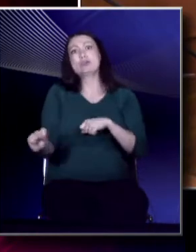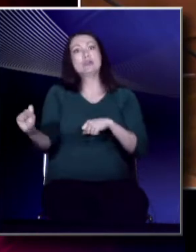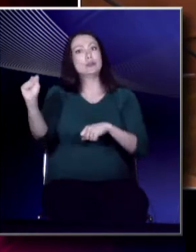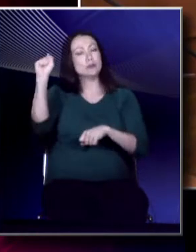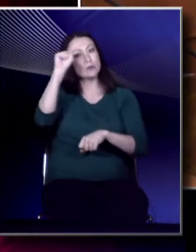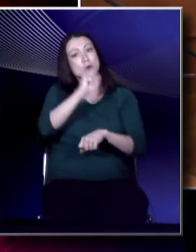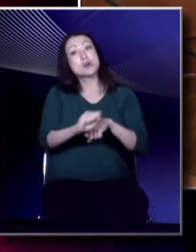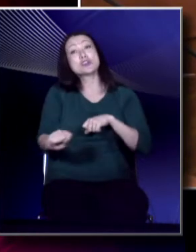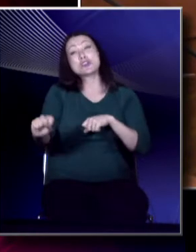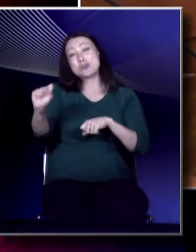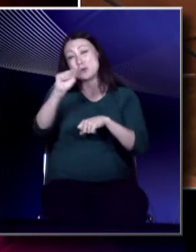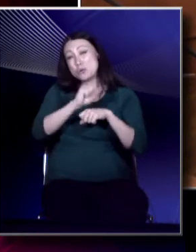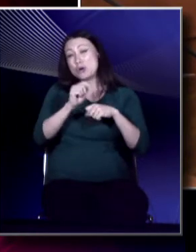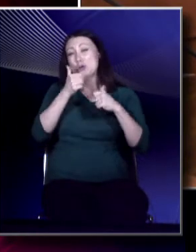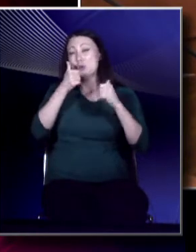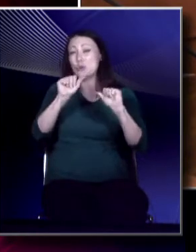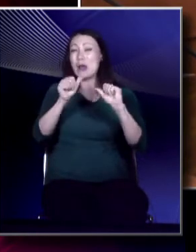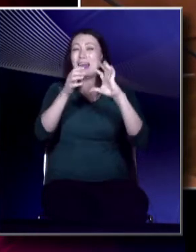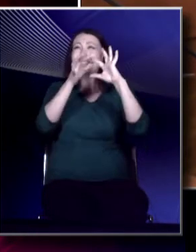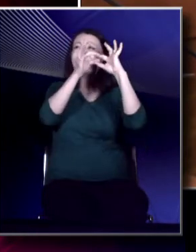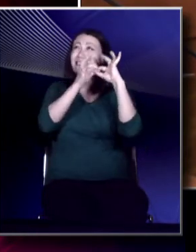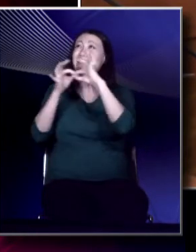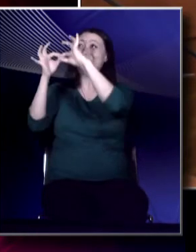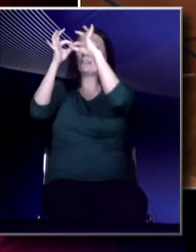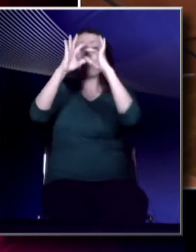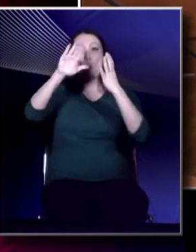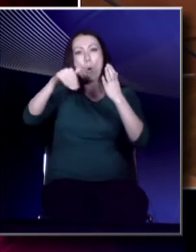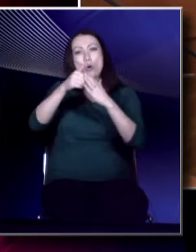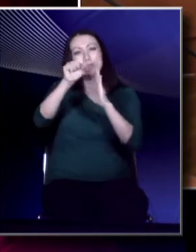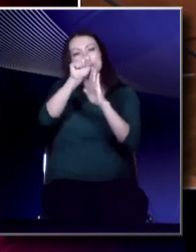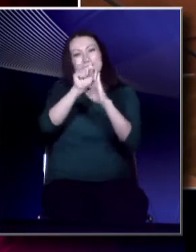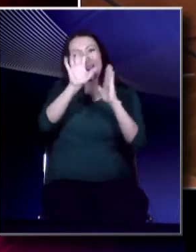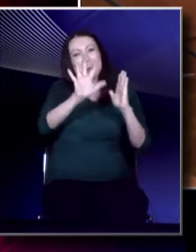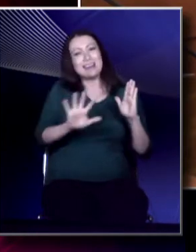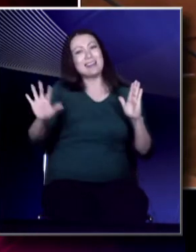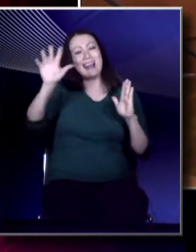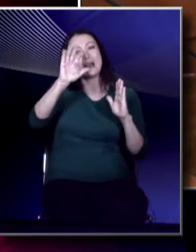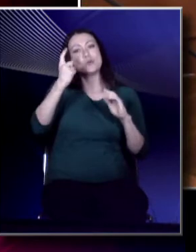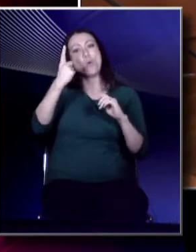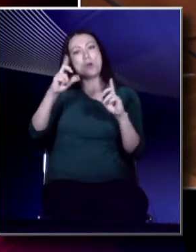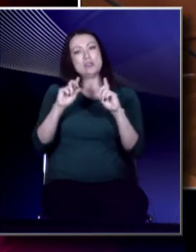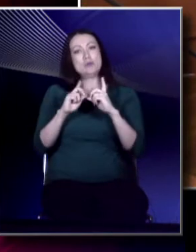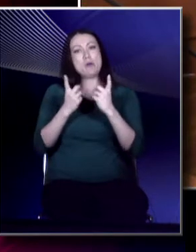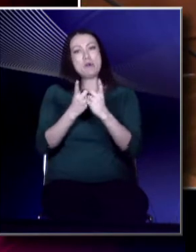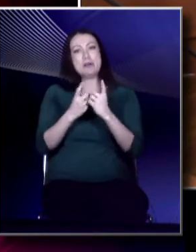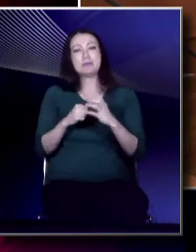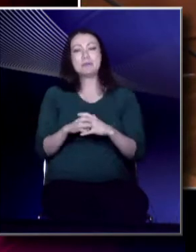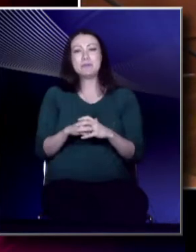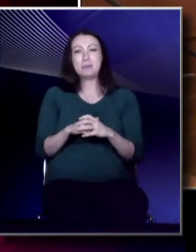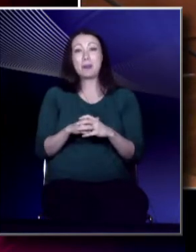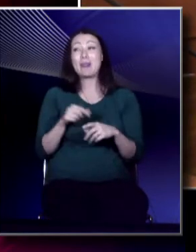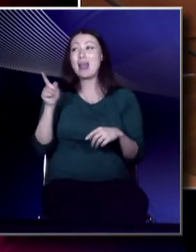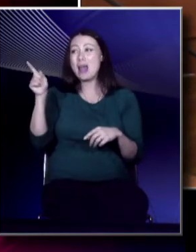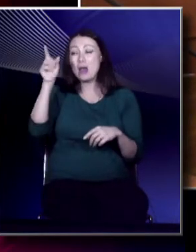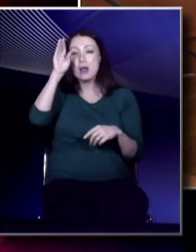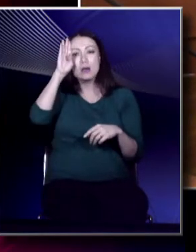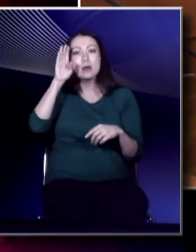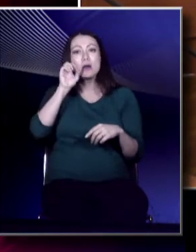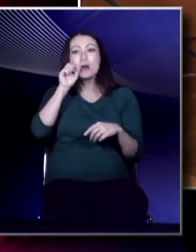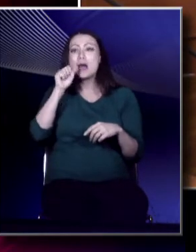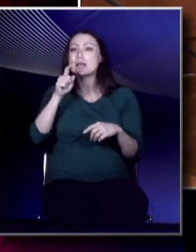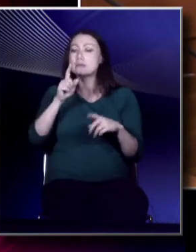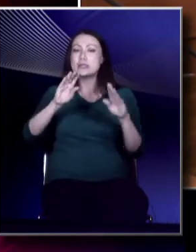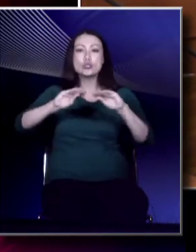statewide program so that we can collaborate as a department towards a common goal. And she's been transparent in all